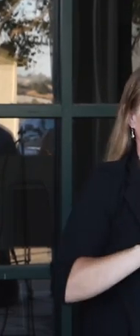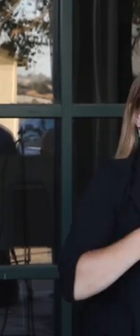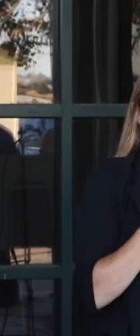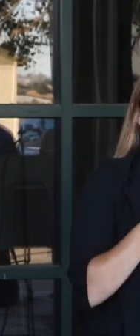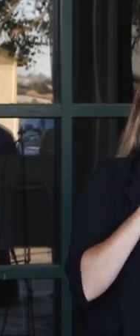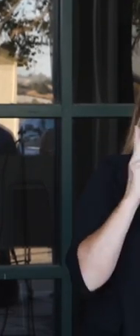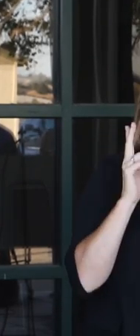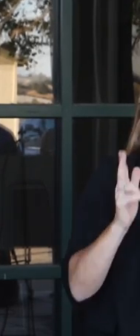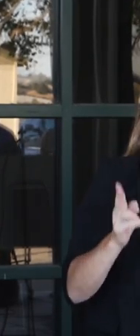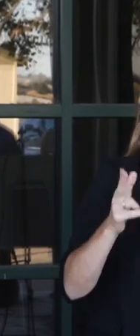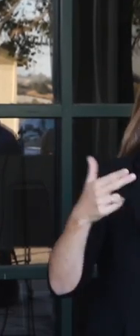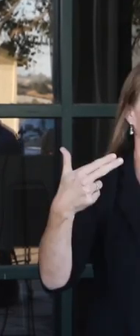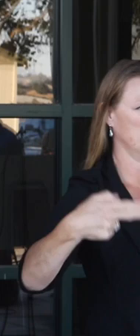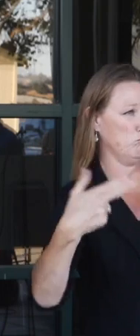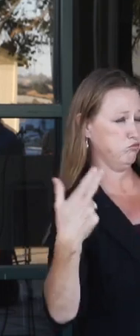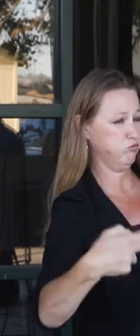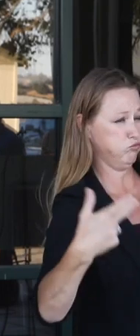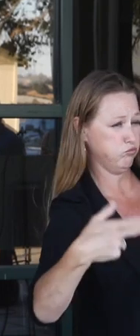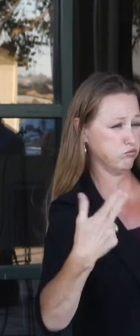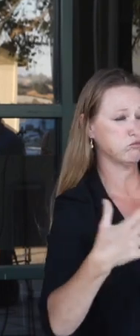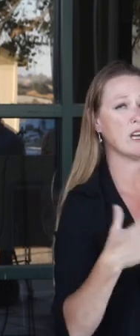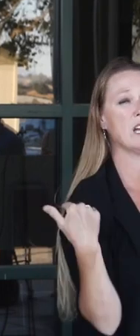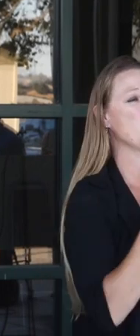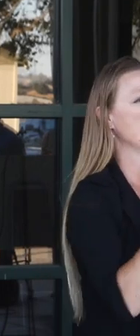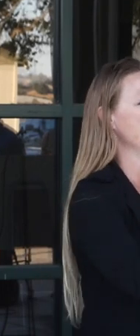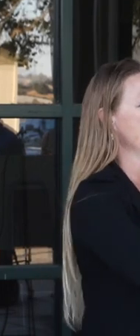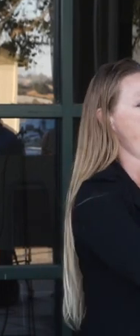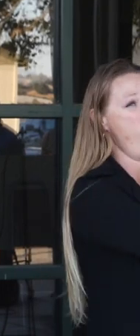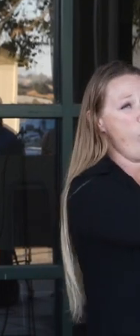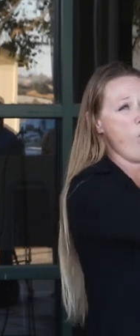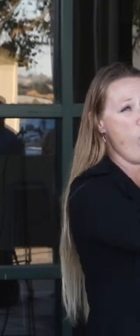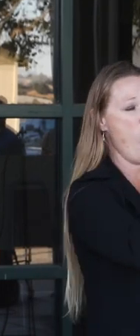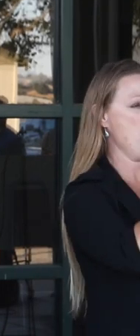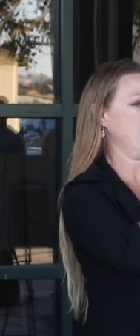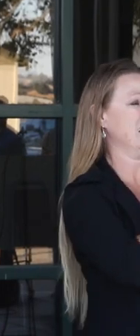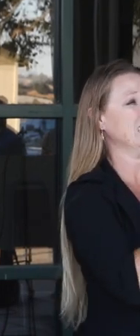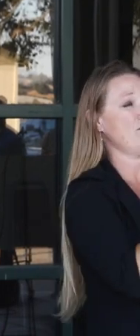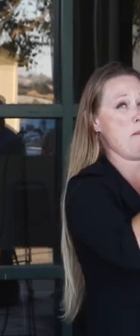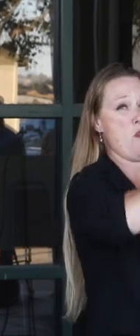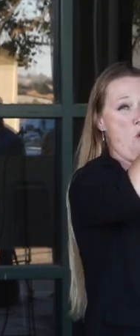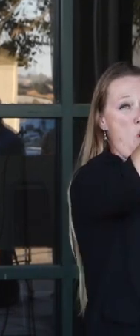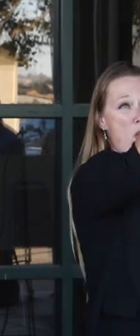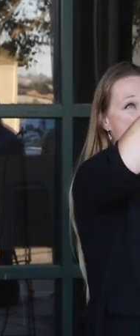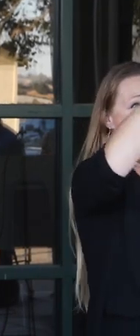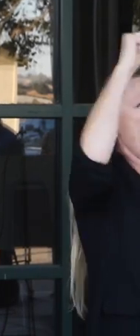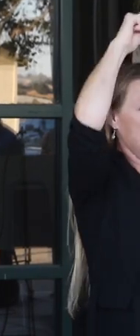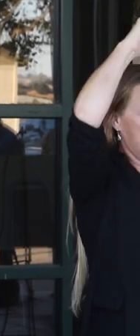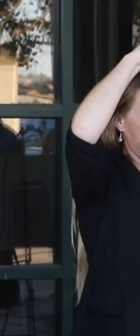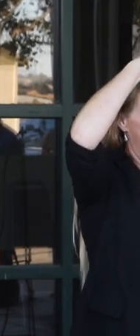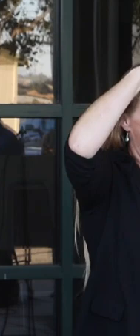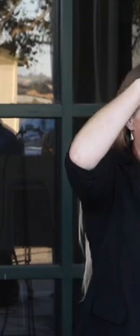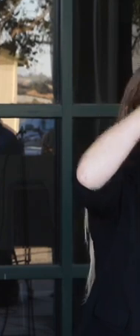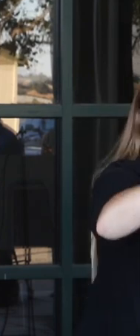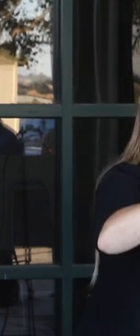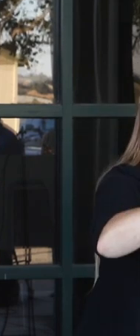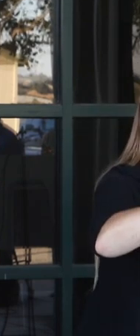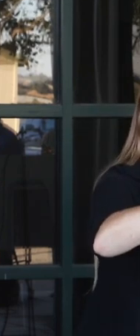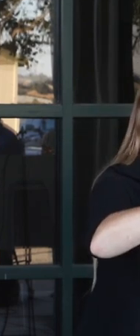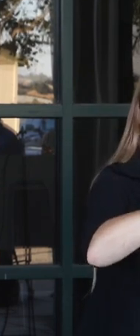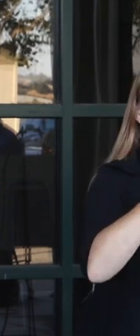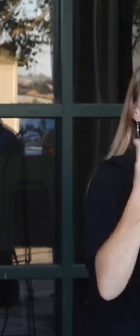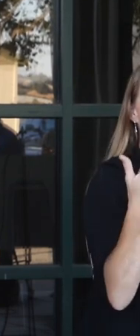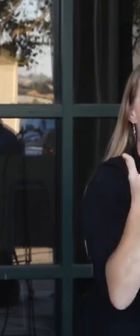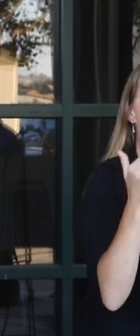deputies and officers that we had at the command post at the fairgrounds, immediately went to the area to contain a much